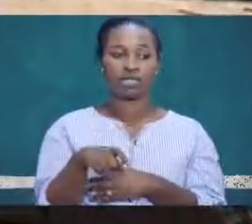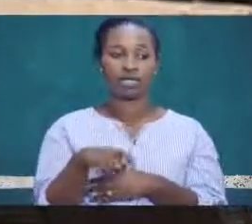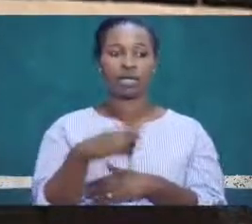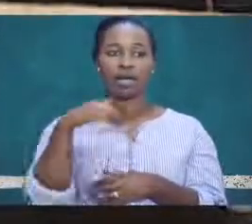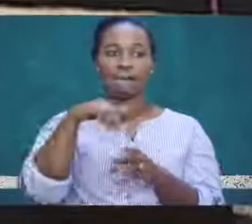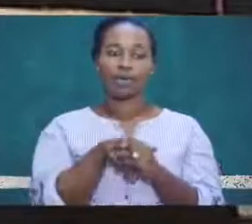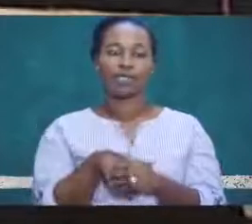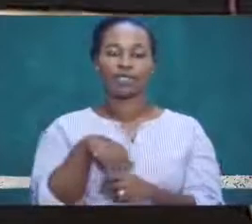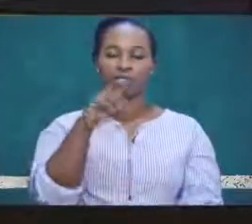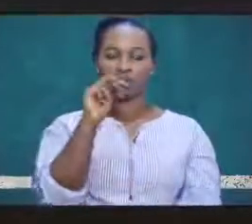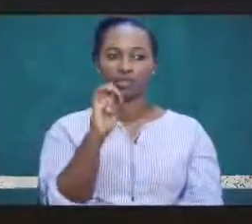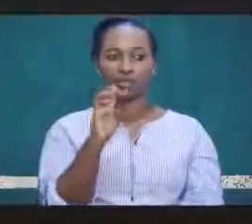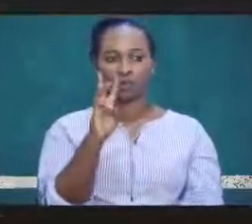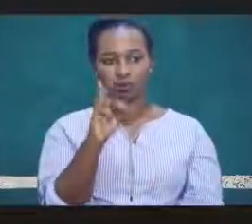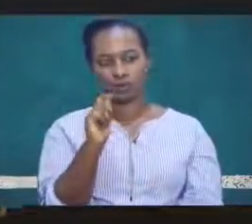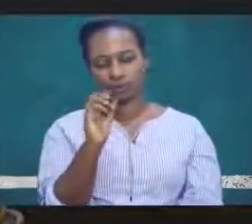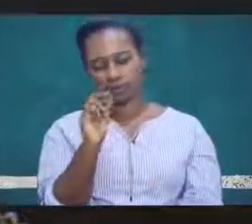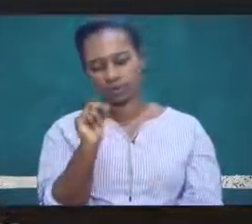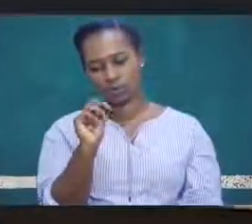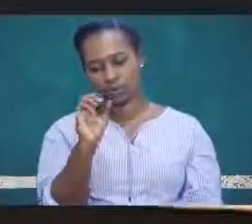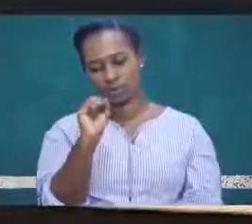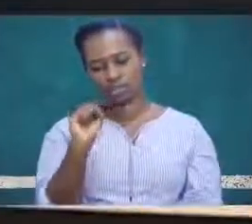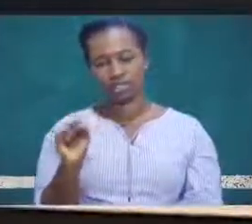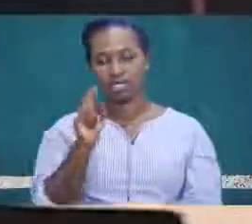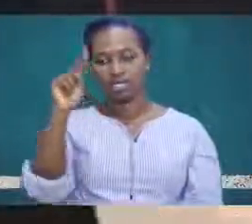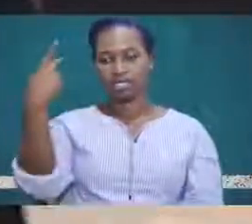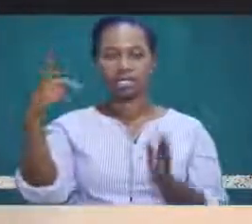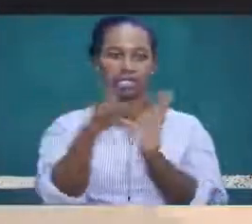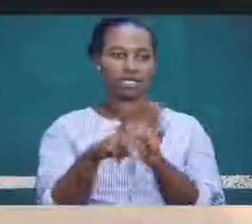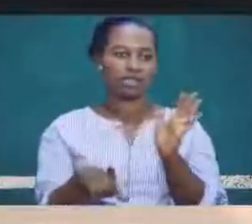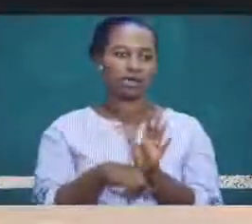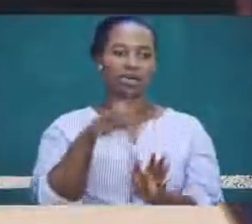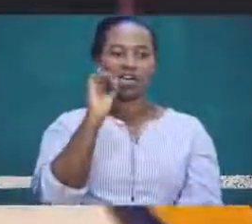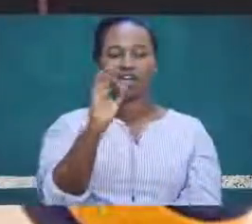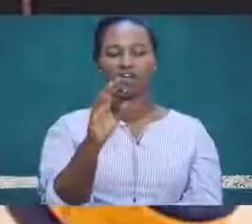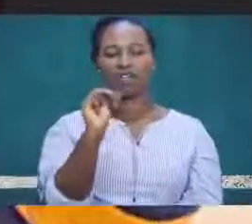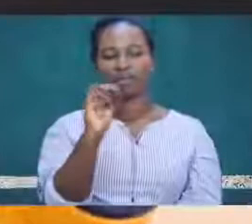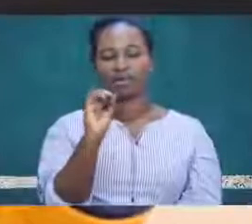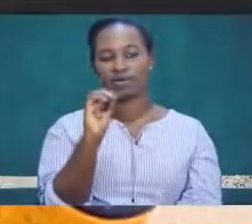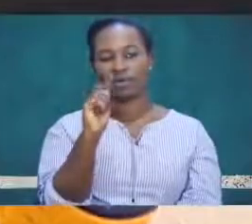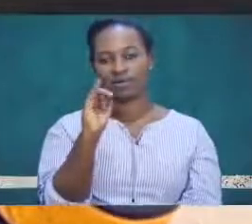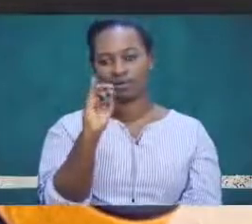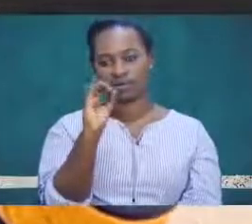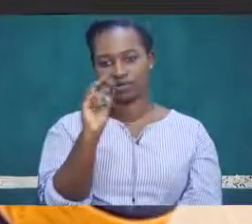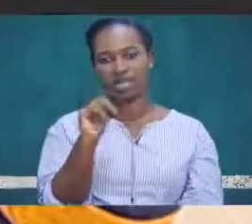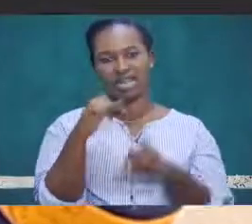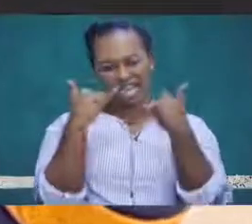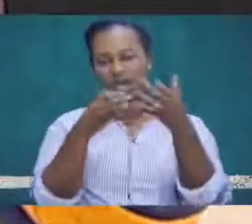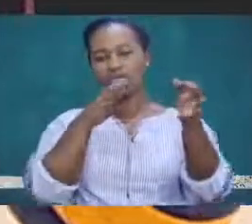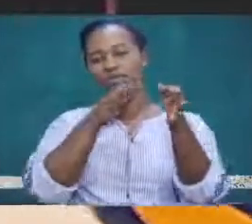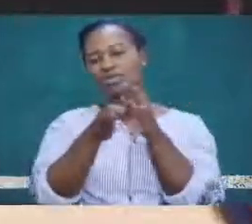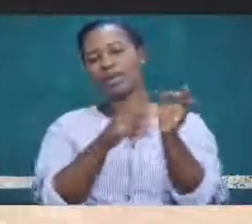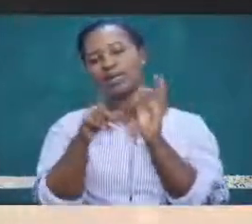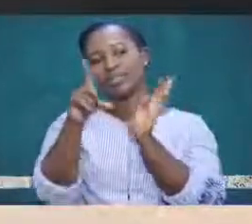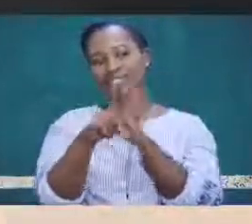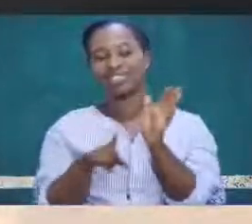Newton's second law of motion. So let us state Newton's second law of motion together. And I